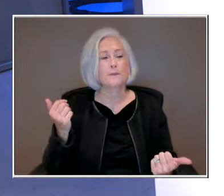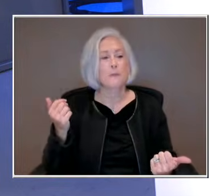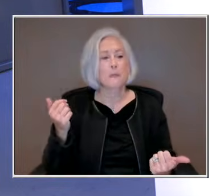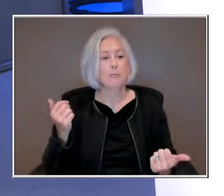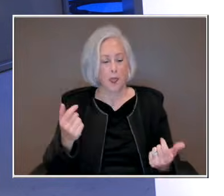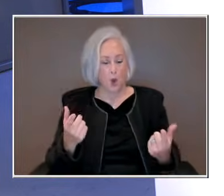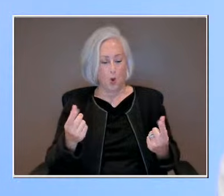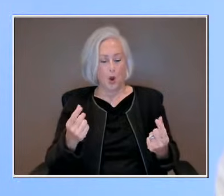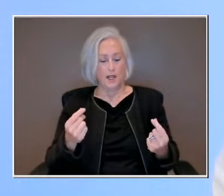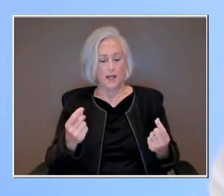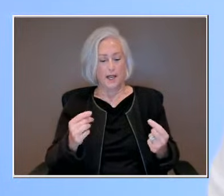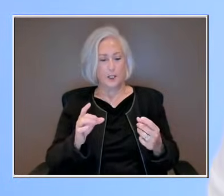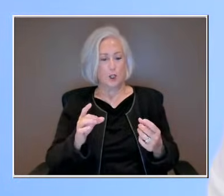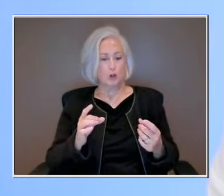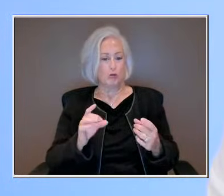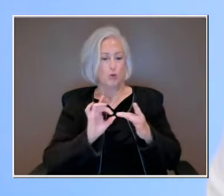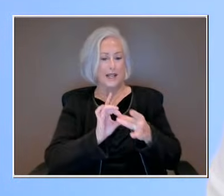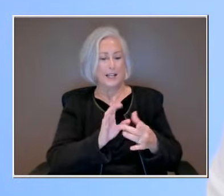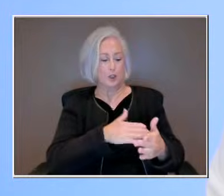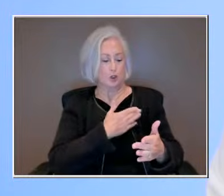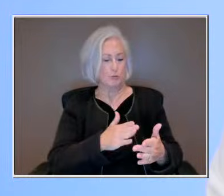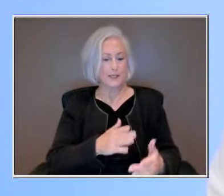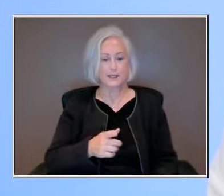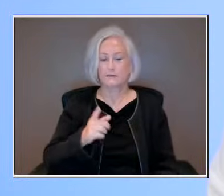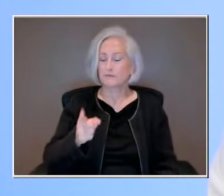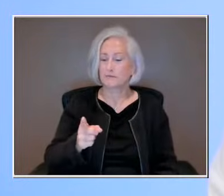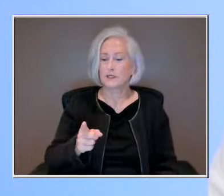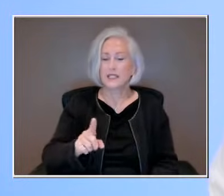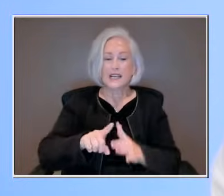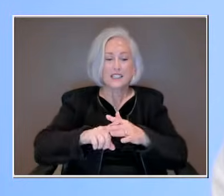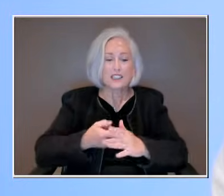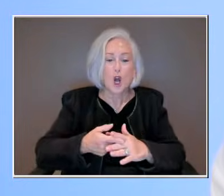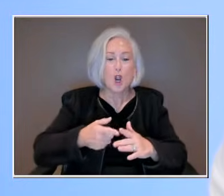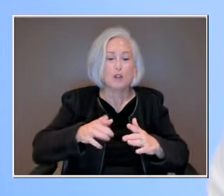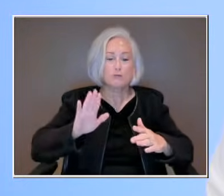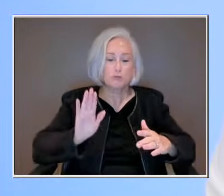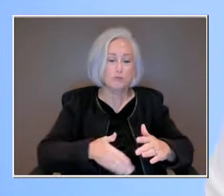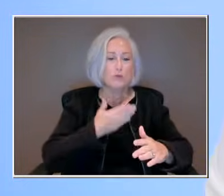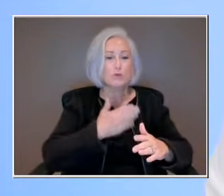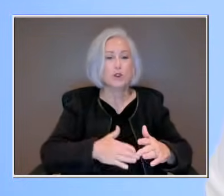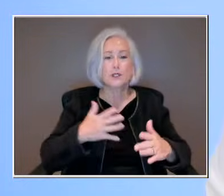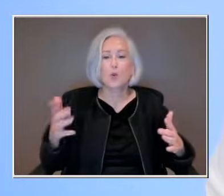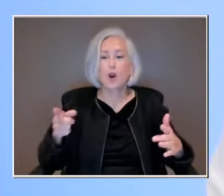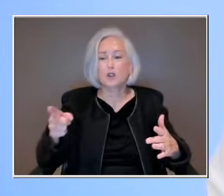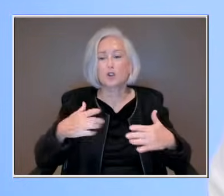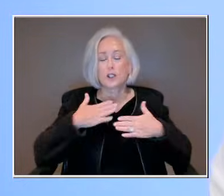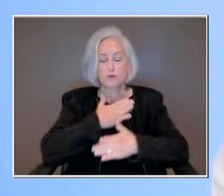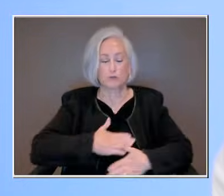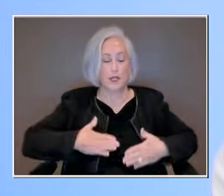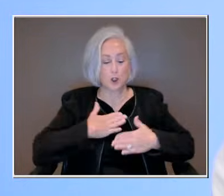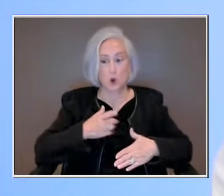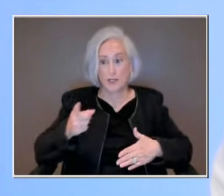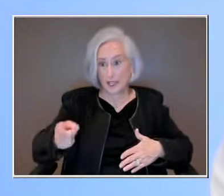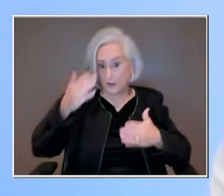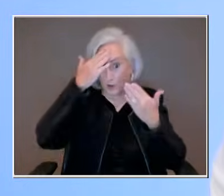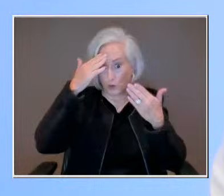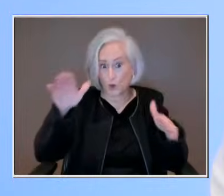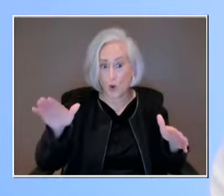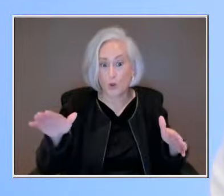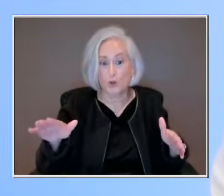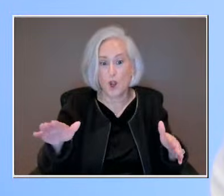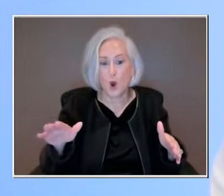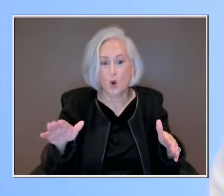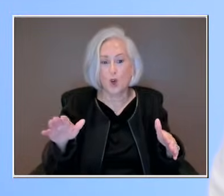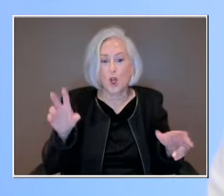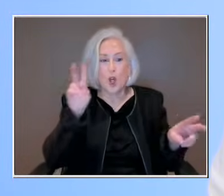music-wise? Yes, I would say just start at first by playing the things that she loves. If you're not familiar with what she likes, then look around her house.